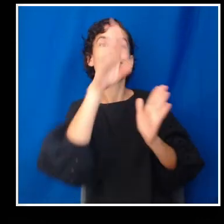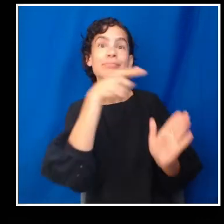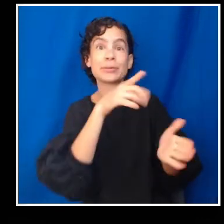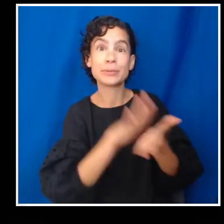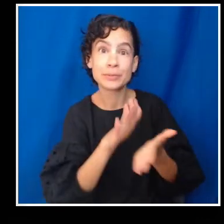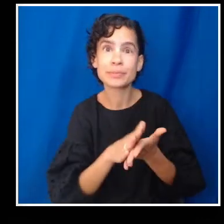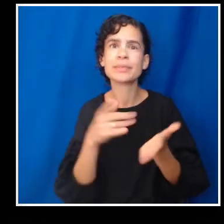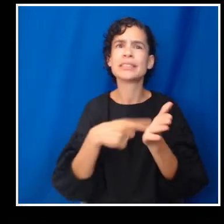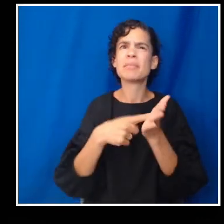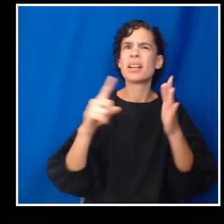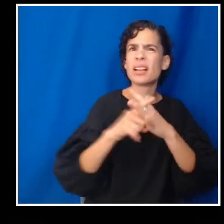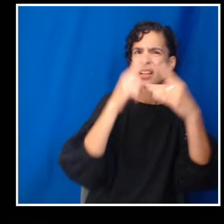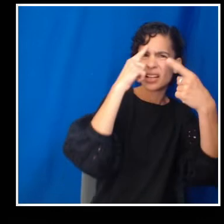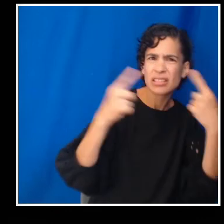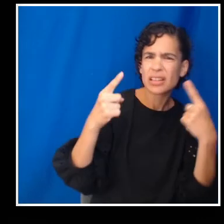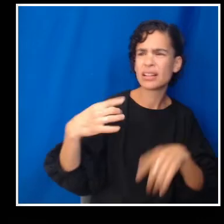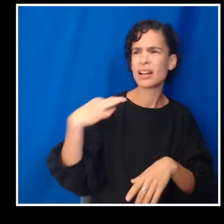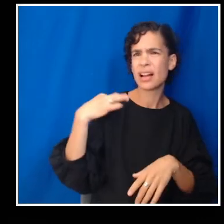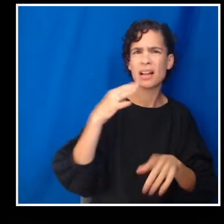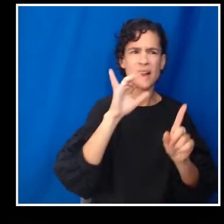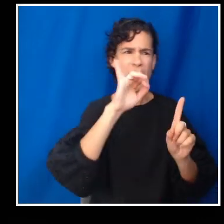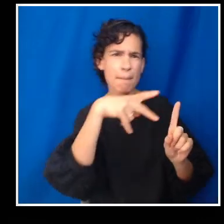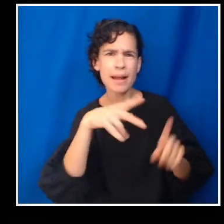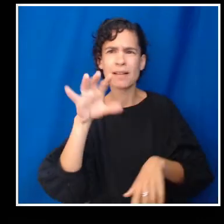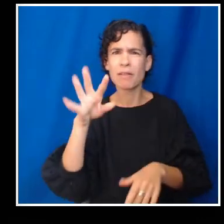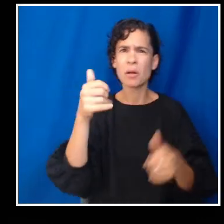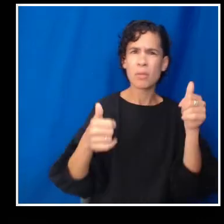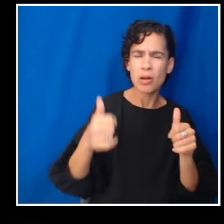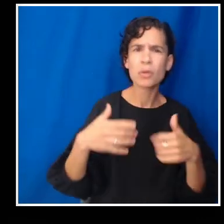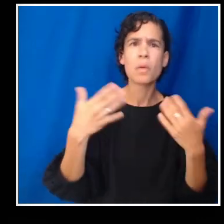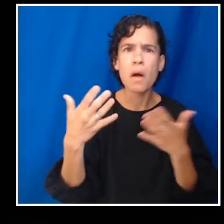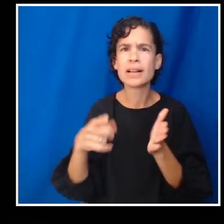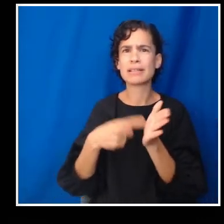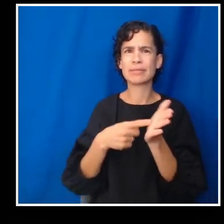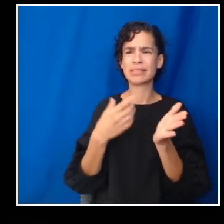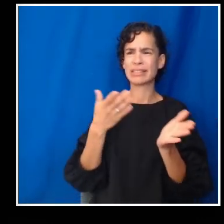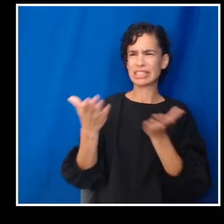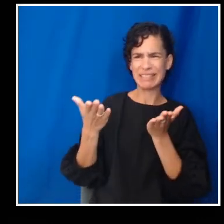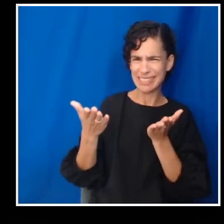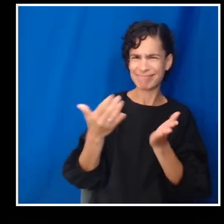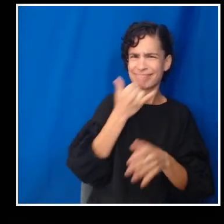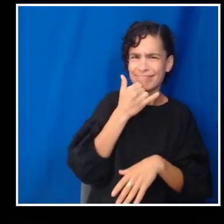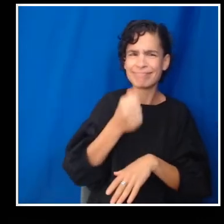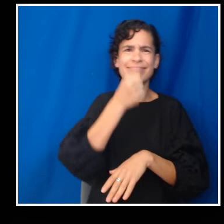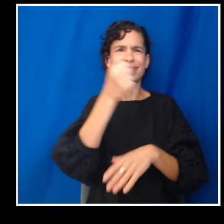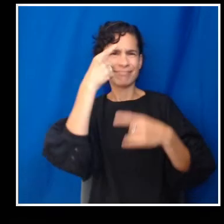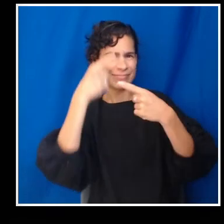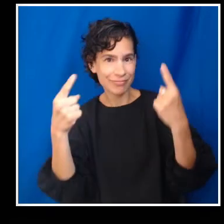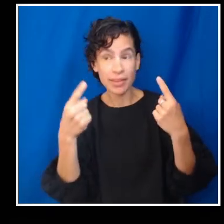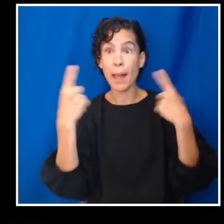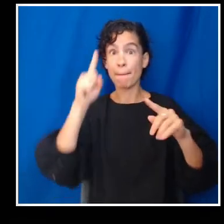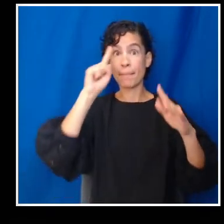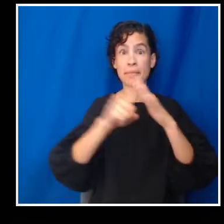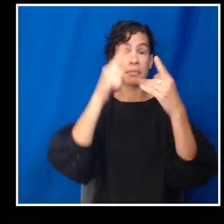success. Sometimes there are disagreements about eligibility for an IEP or 504 plan, or the services or placement of the student.